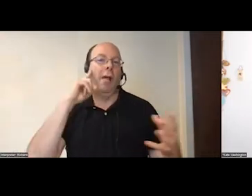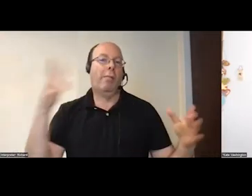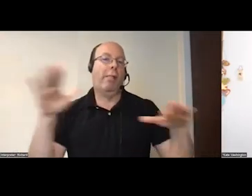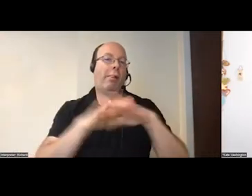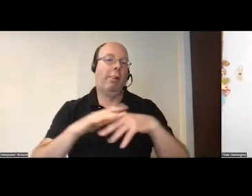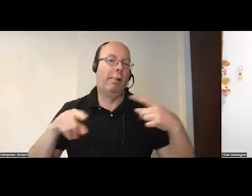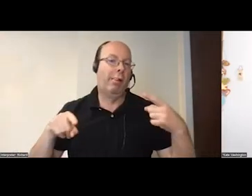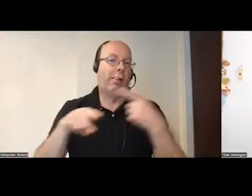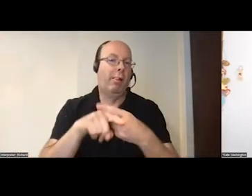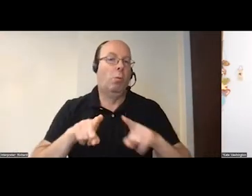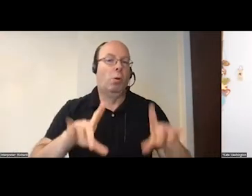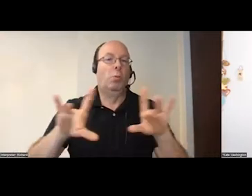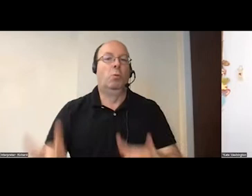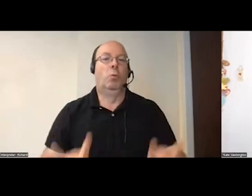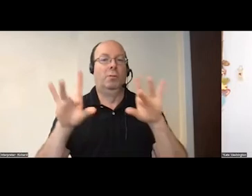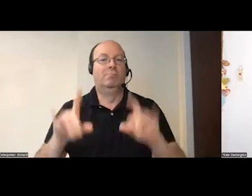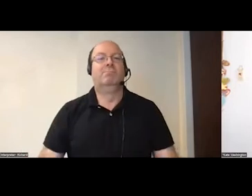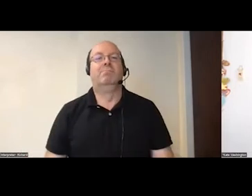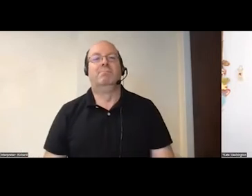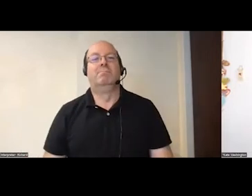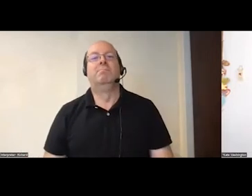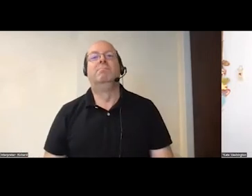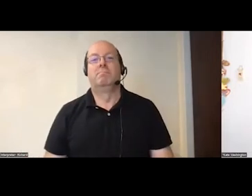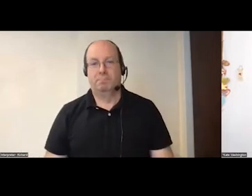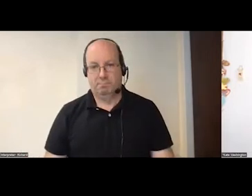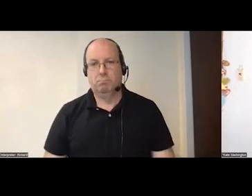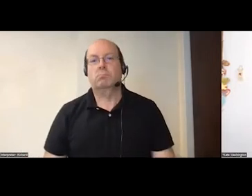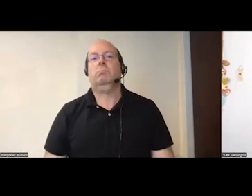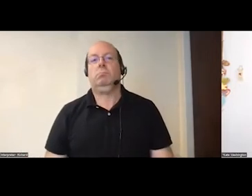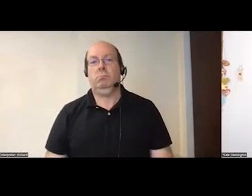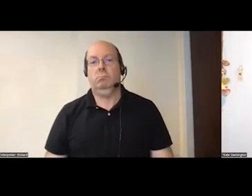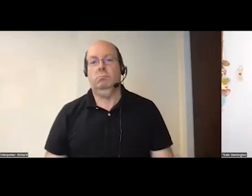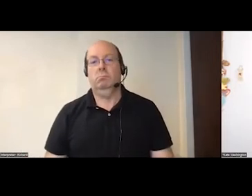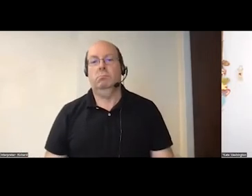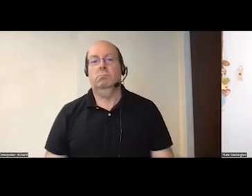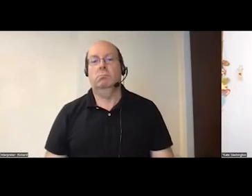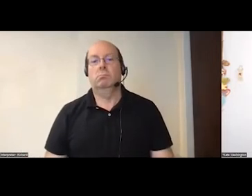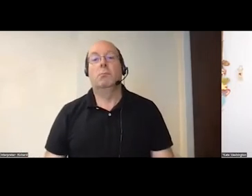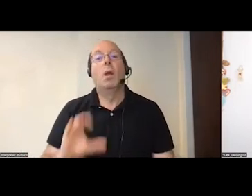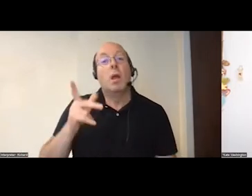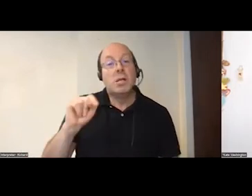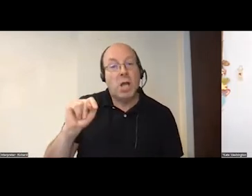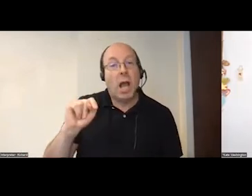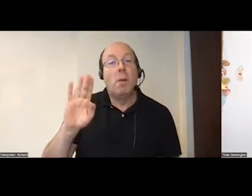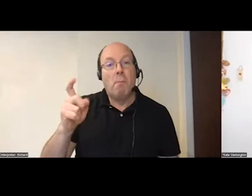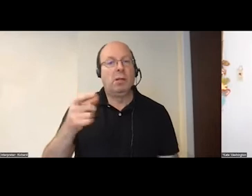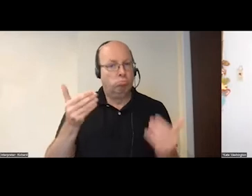noise during the recording. And I'm also going to ask you to feel free to use the chat box to